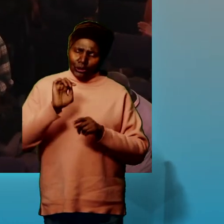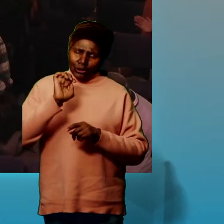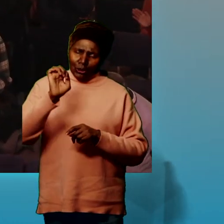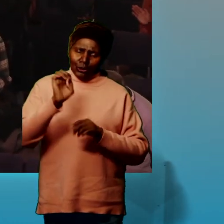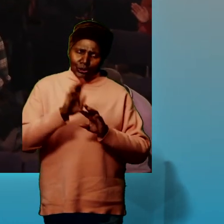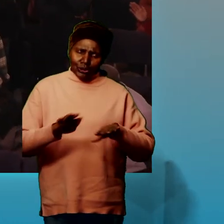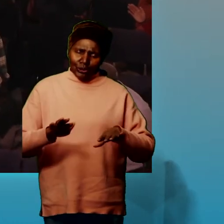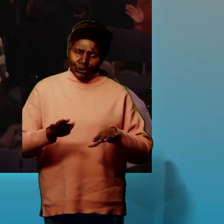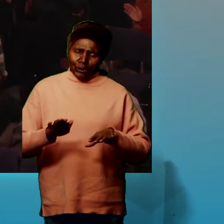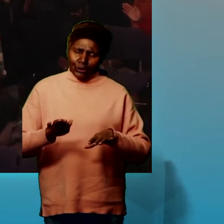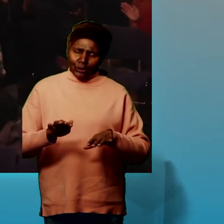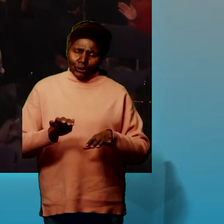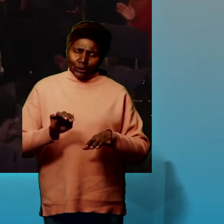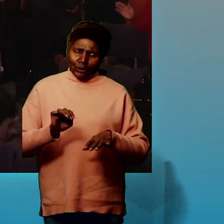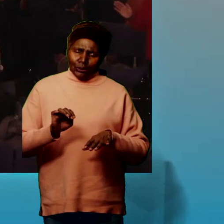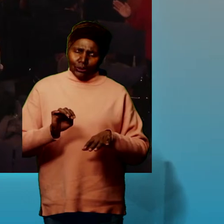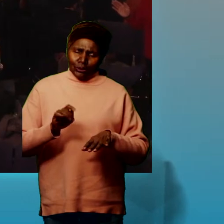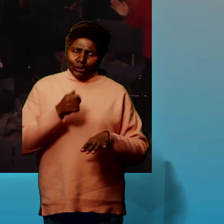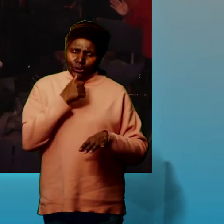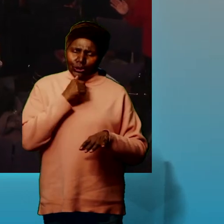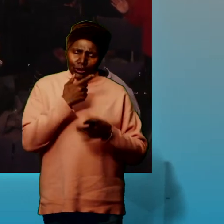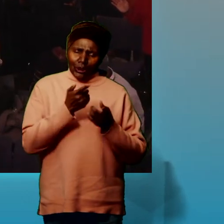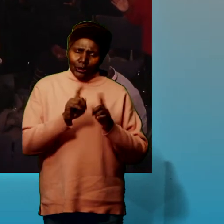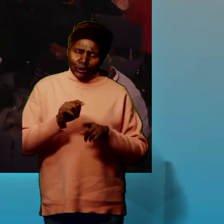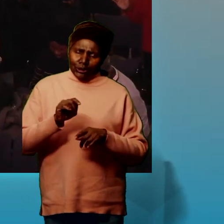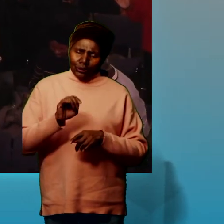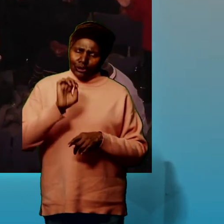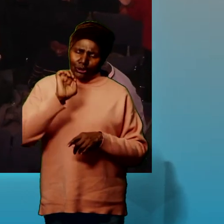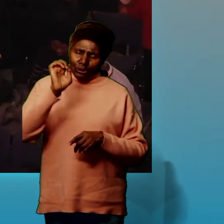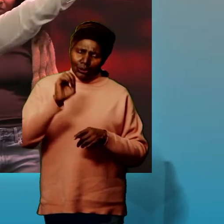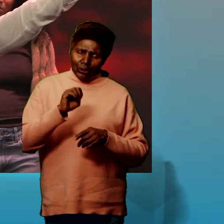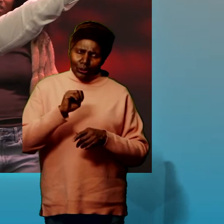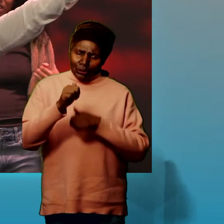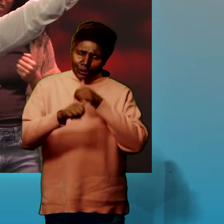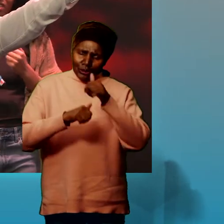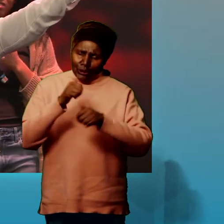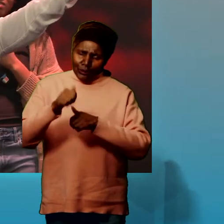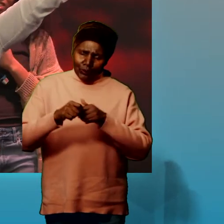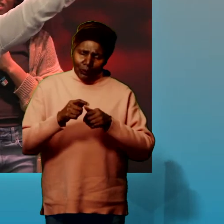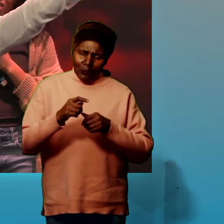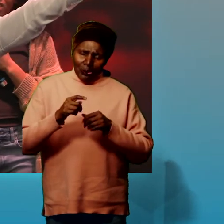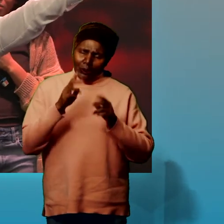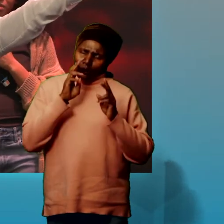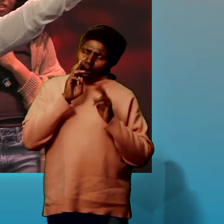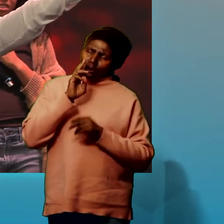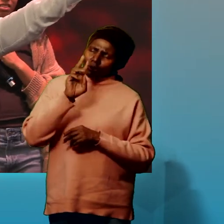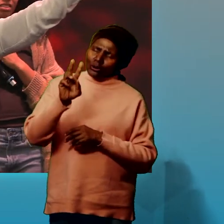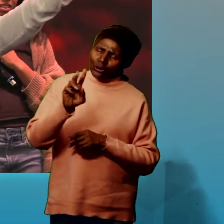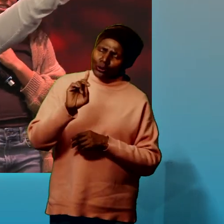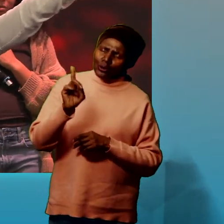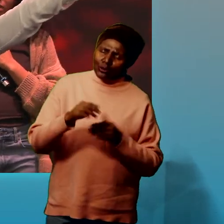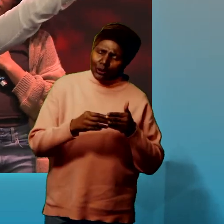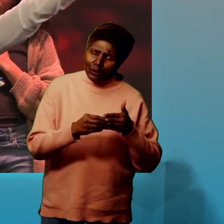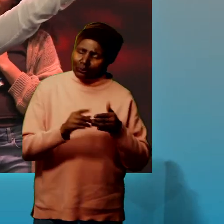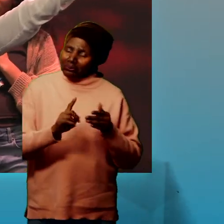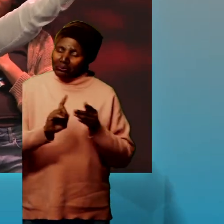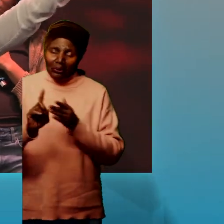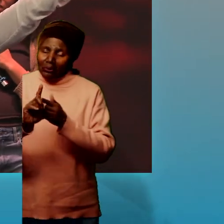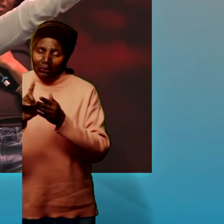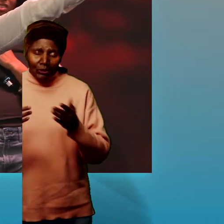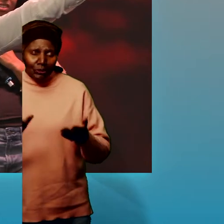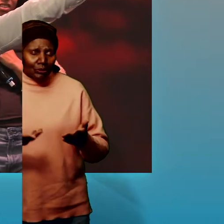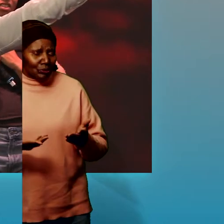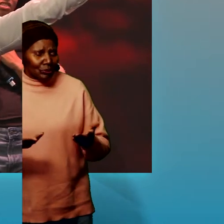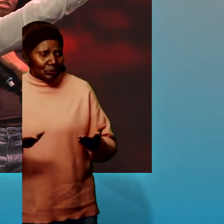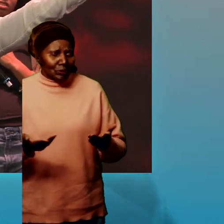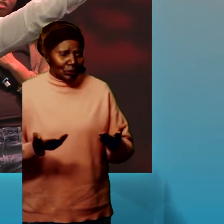God. And Lord, we're just looking to you for direction. We're looking to you, Lord, to know what to do, how to do it, Lord God, in the way that